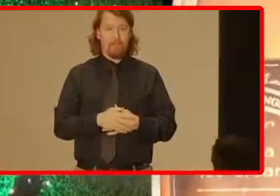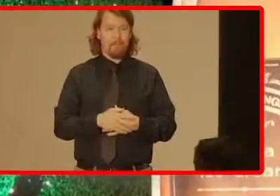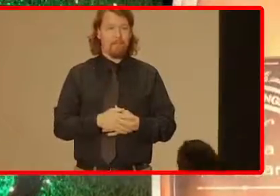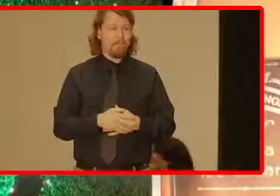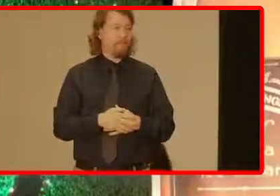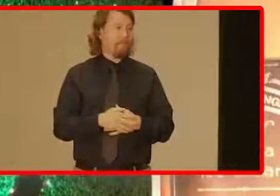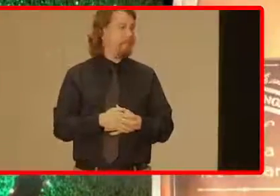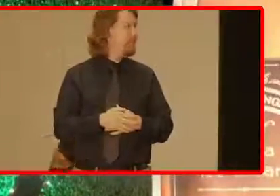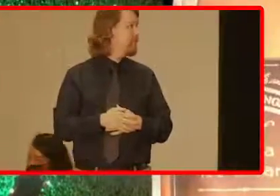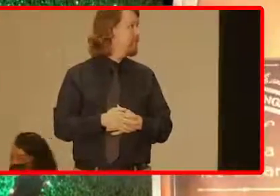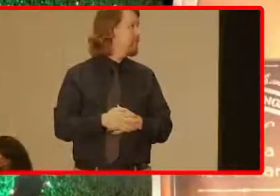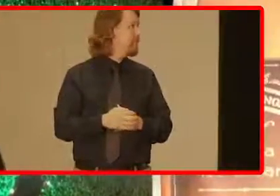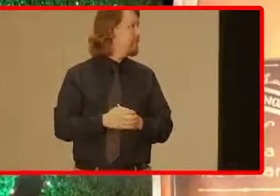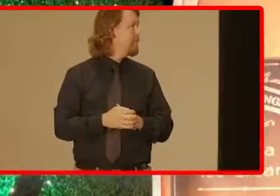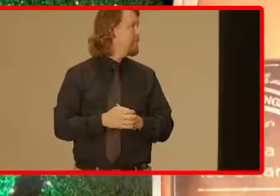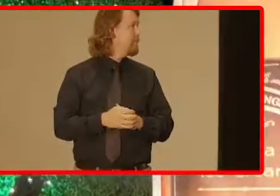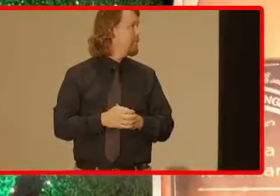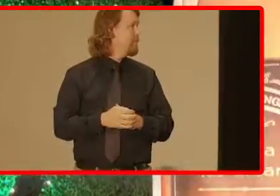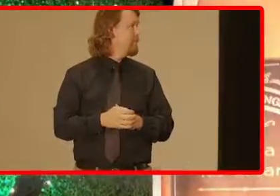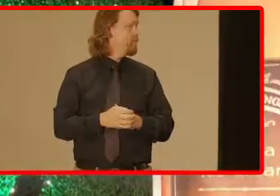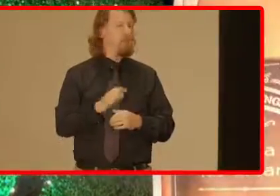Annual.